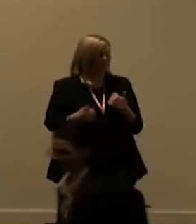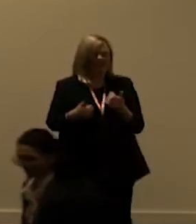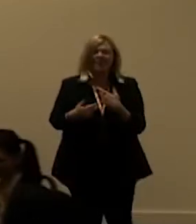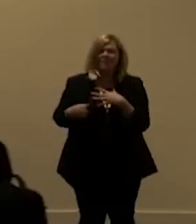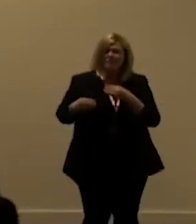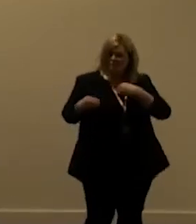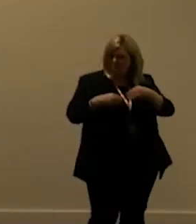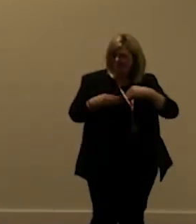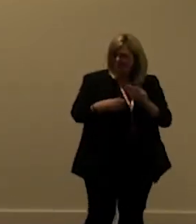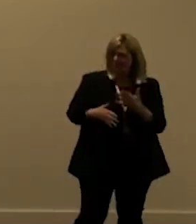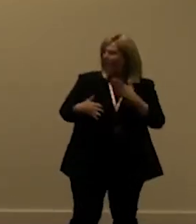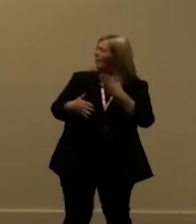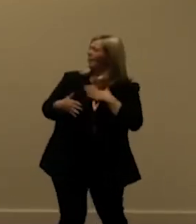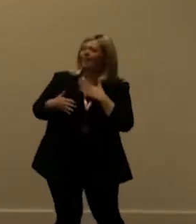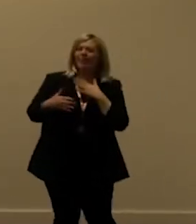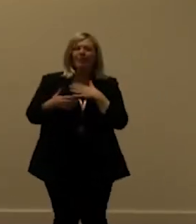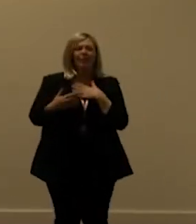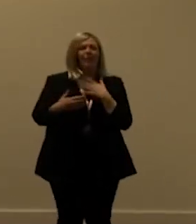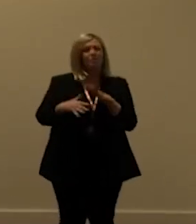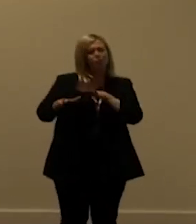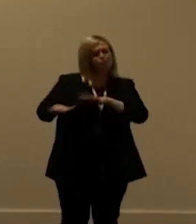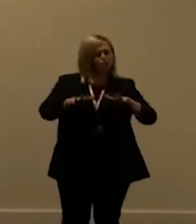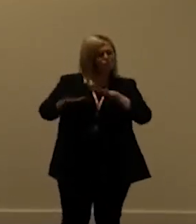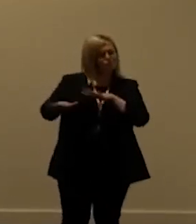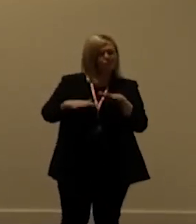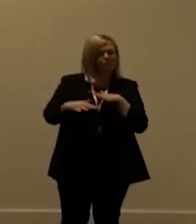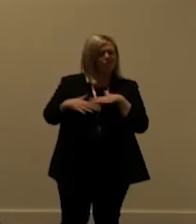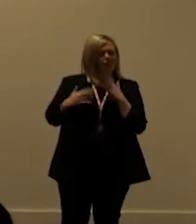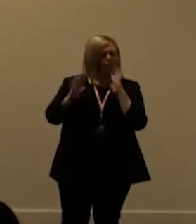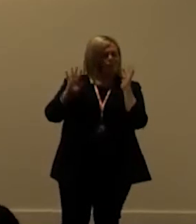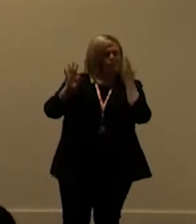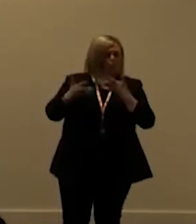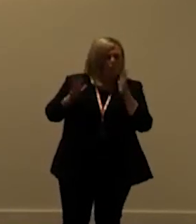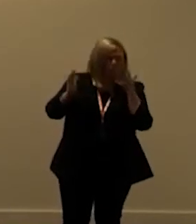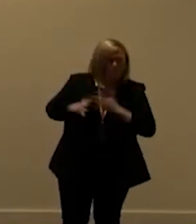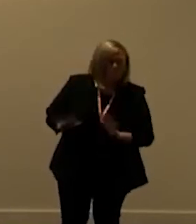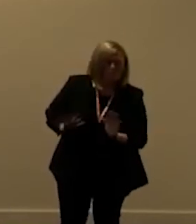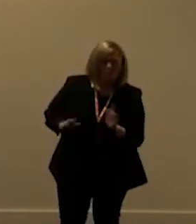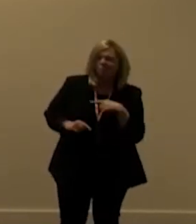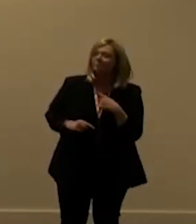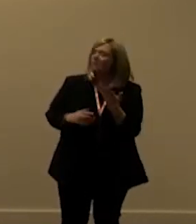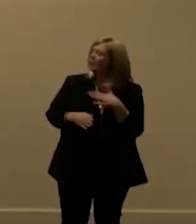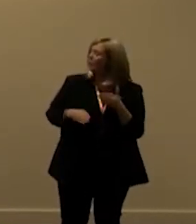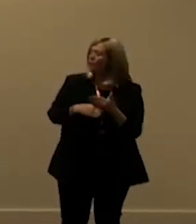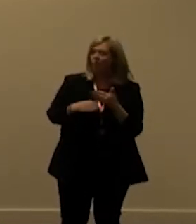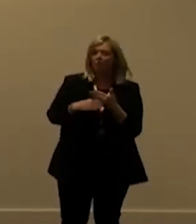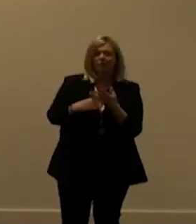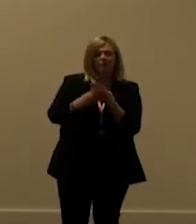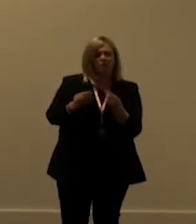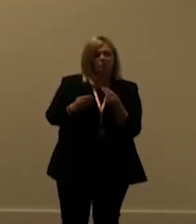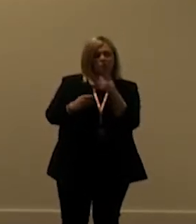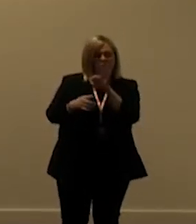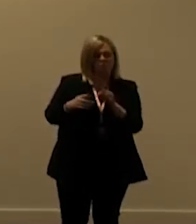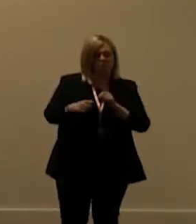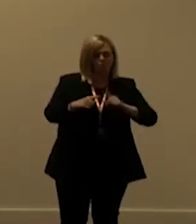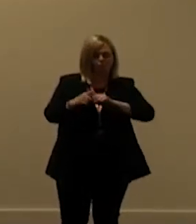flexible. I like to keep things fairly chill, so don't worry too much. Since then, I've been currently working as a solutions architect across